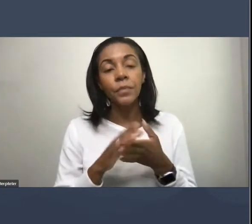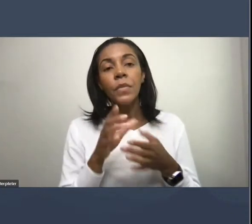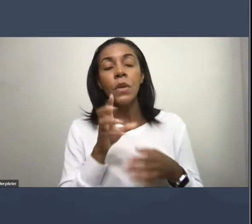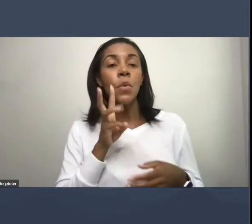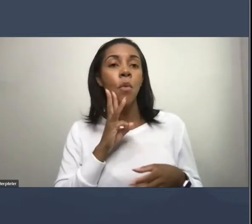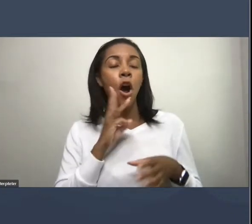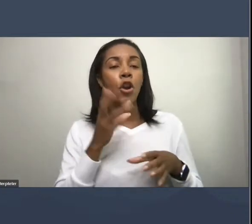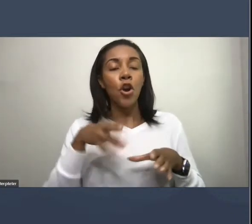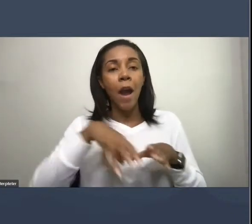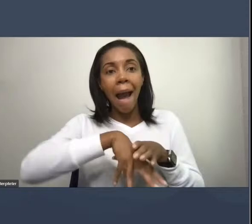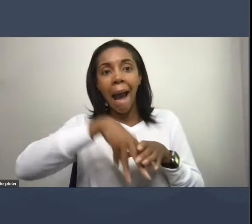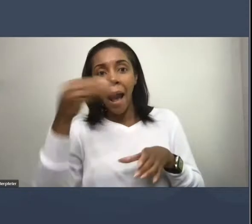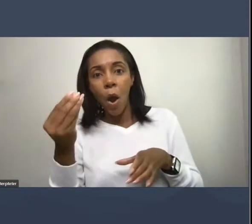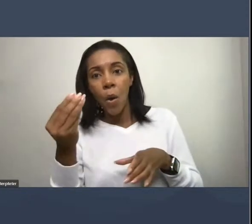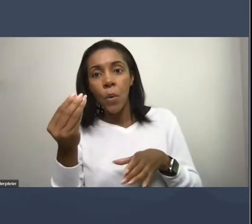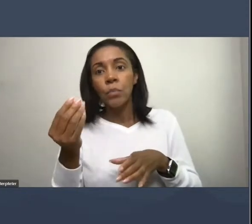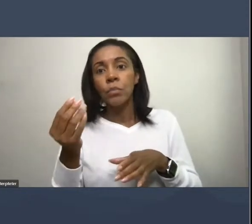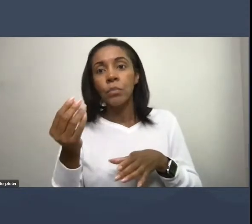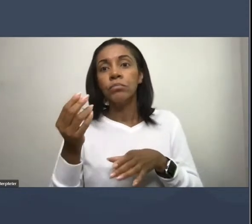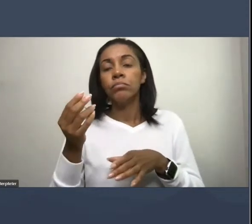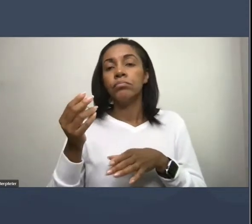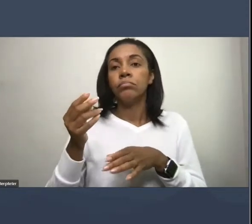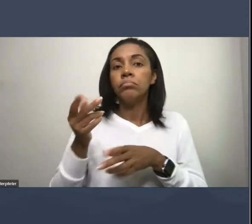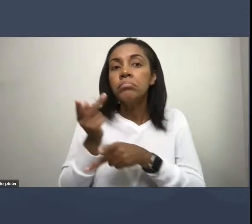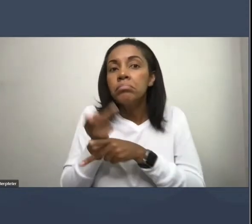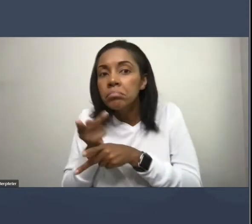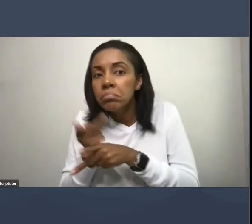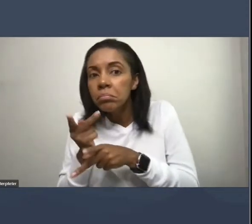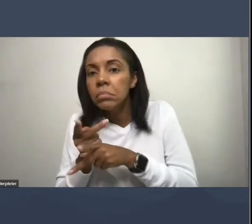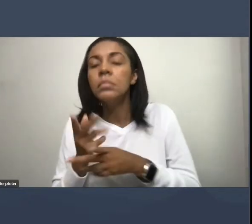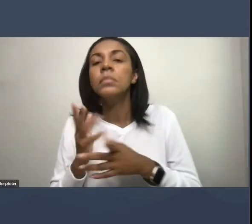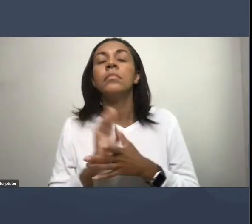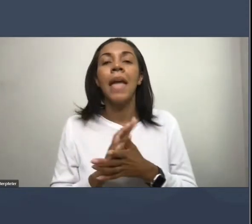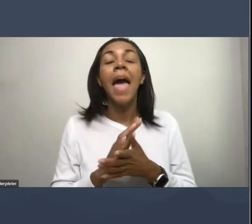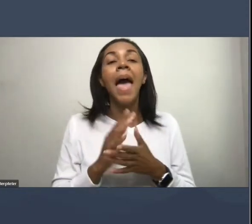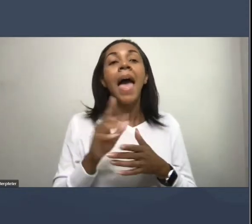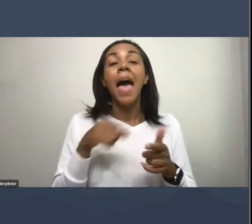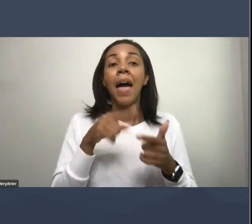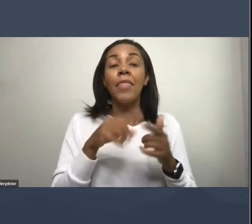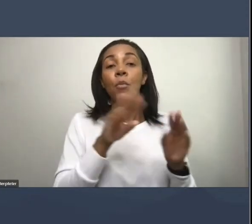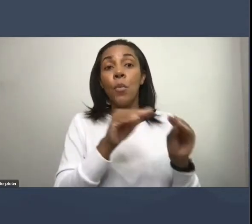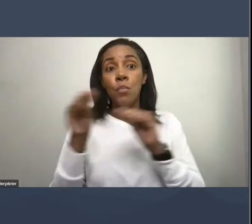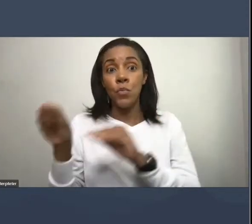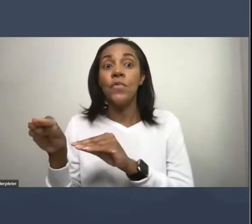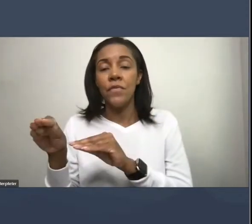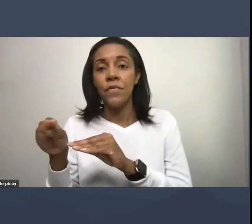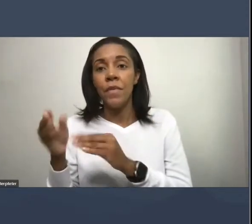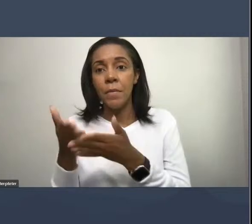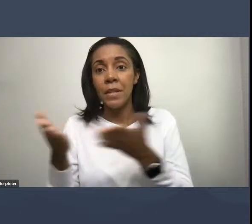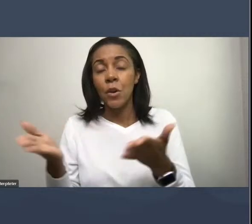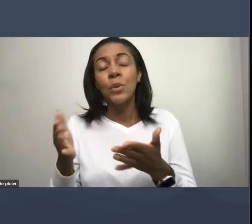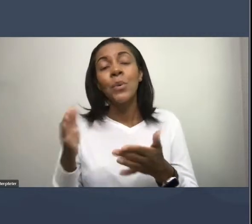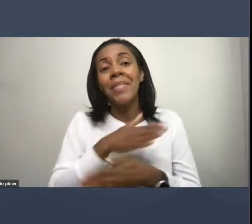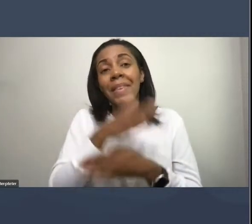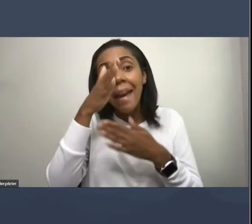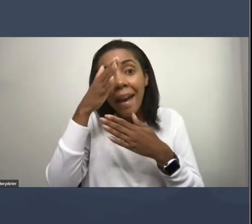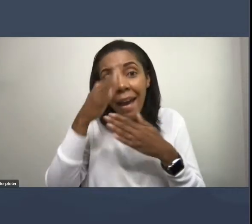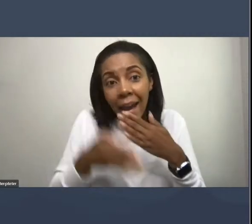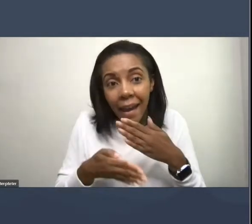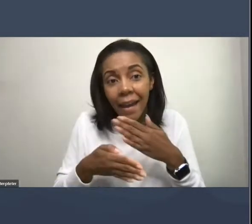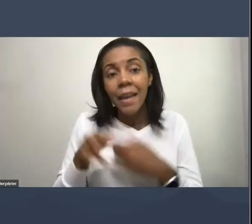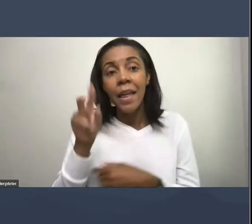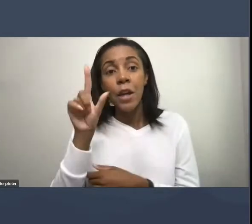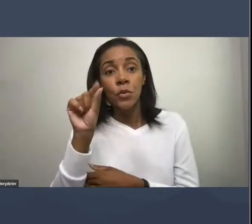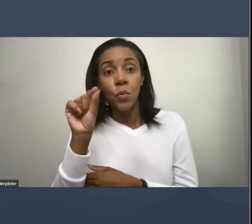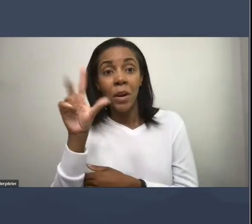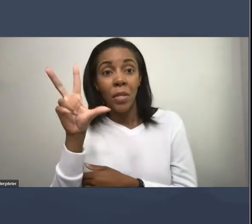treat it, and then ultimately also remove the material. So when we get to the end, roughly in 2030, not only will